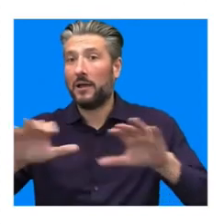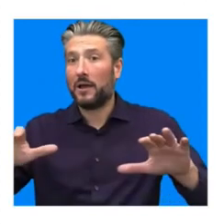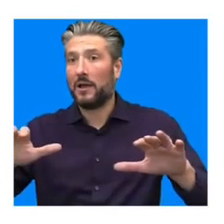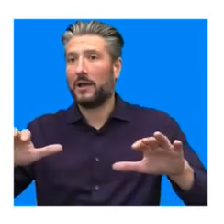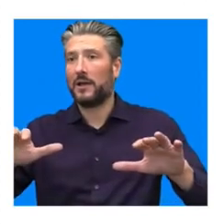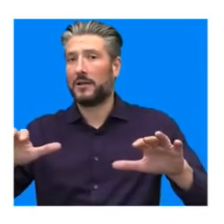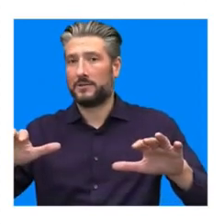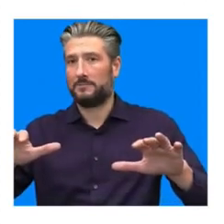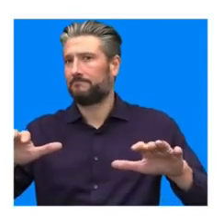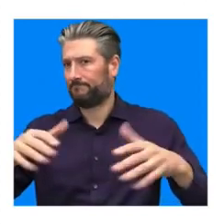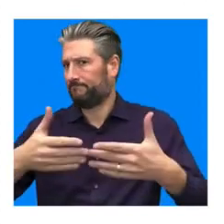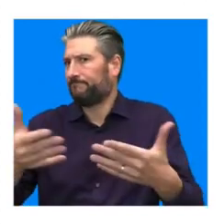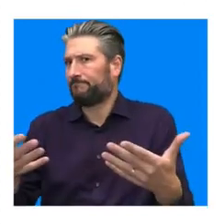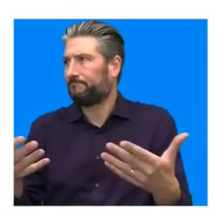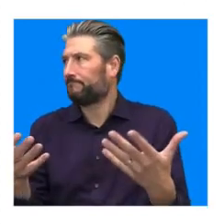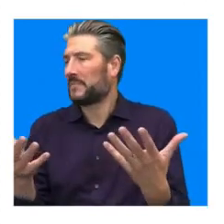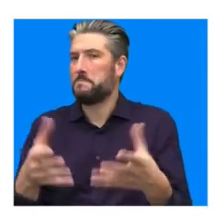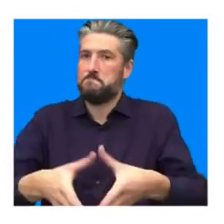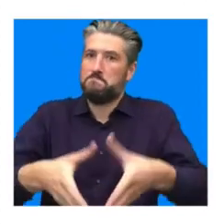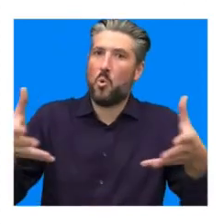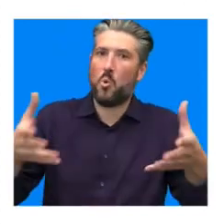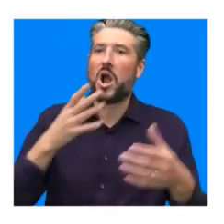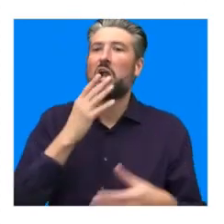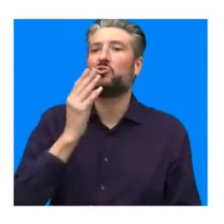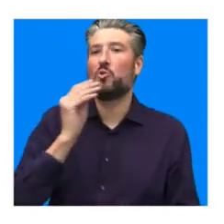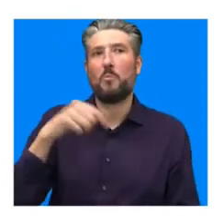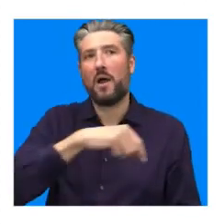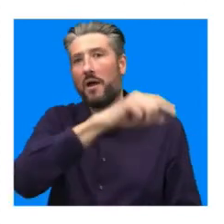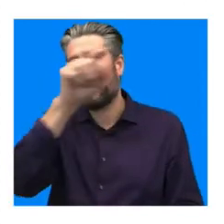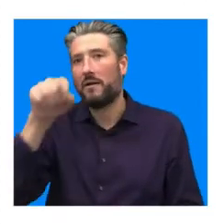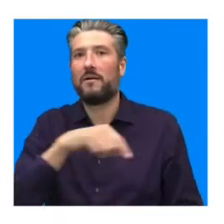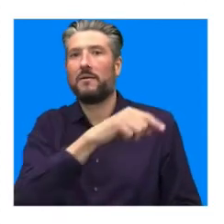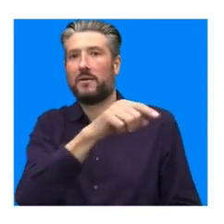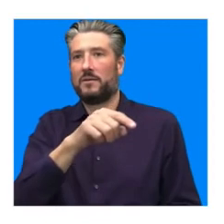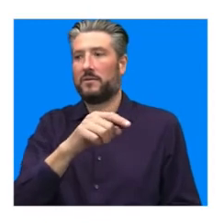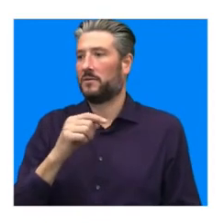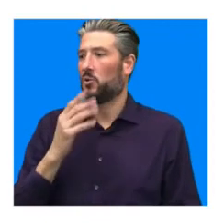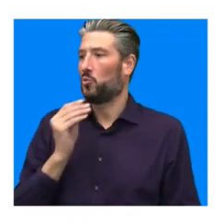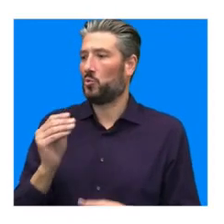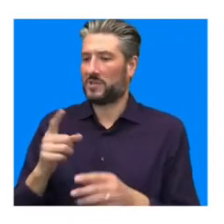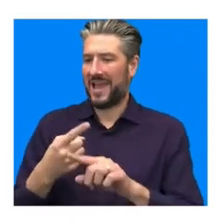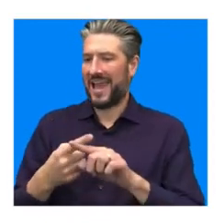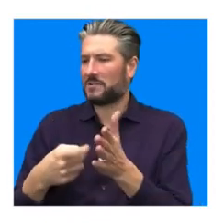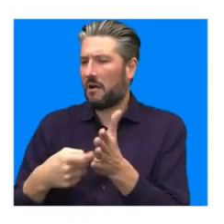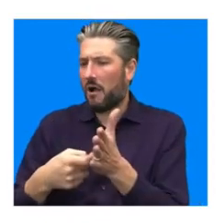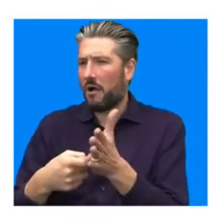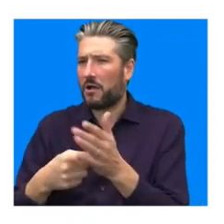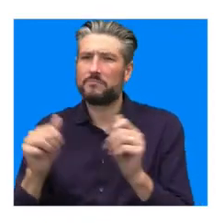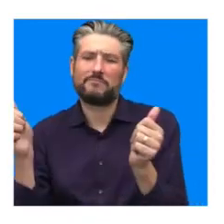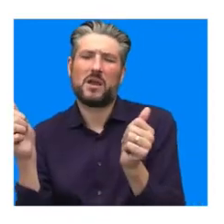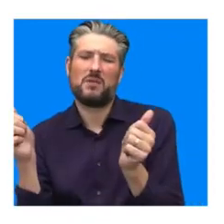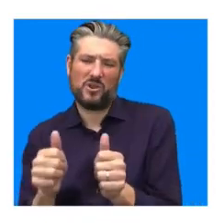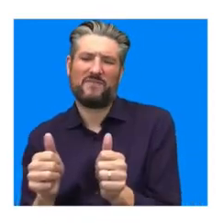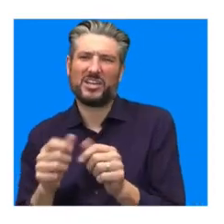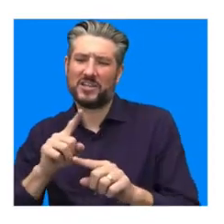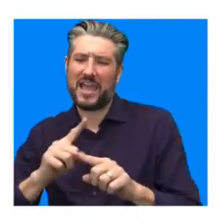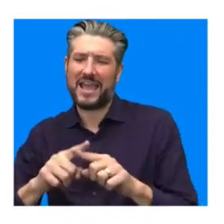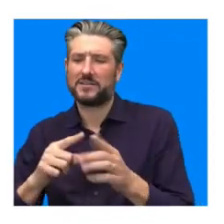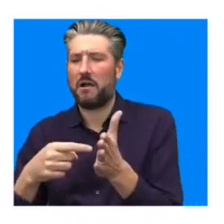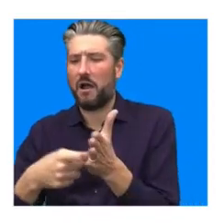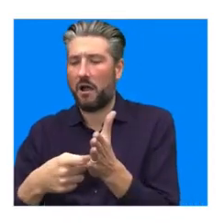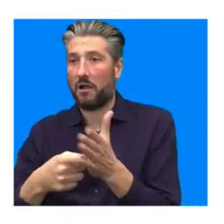media consumers starts using XR, we call it shorthand, for